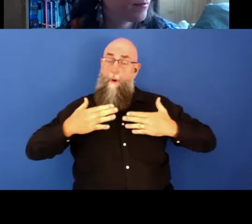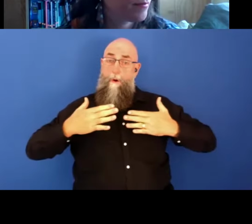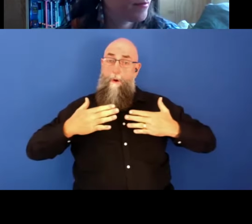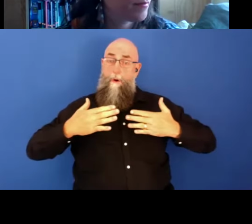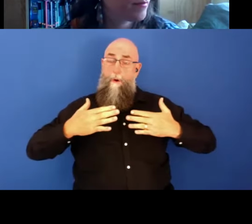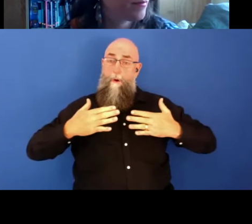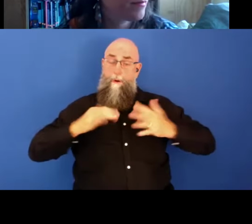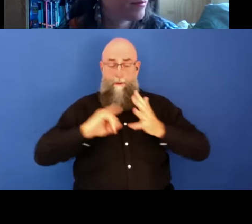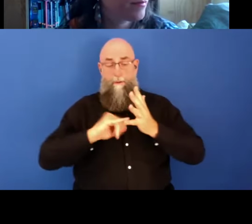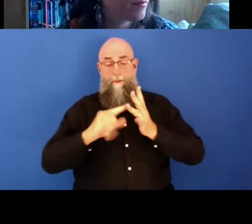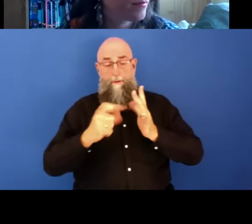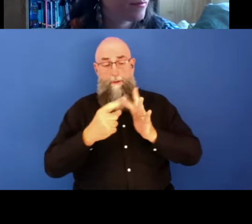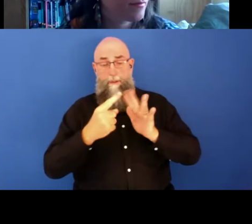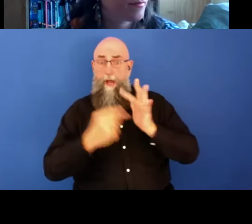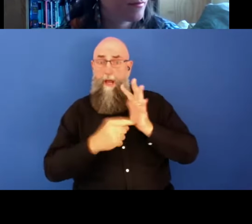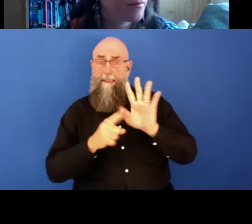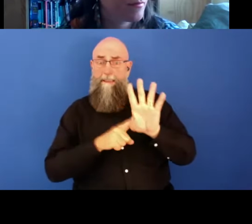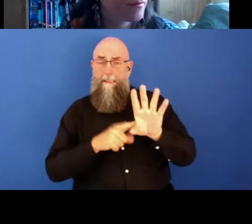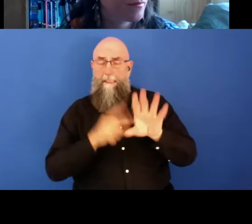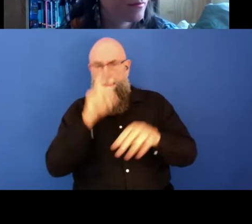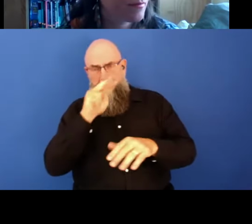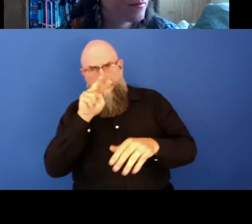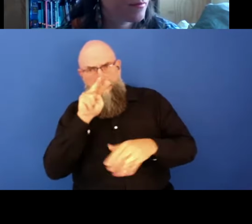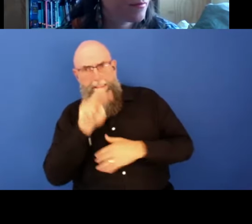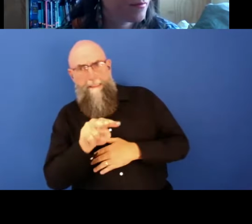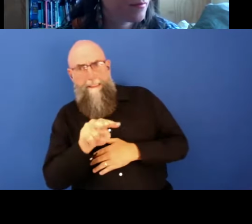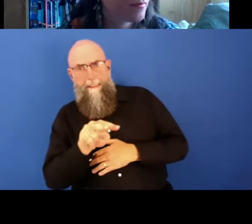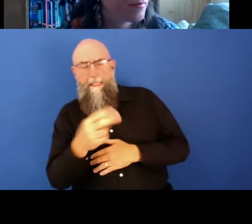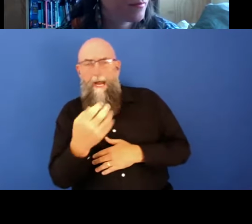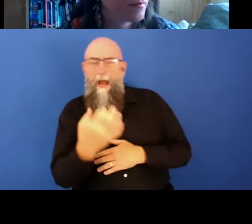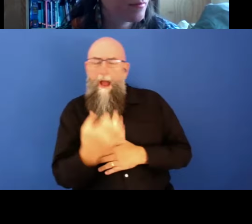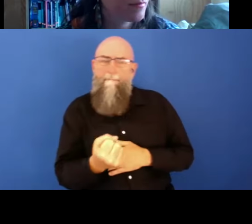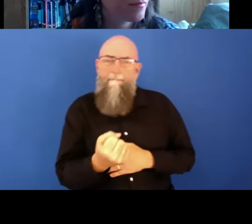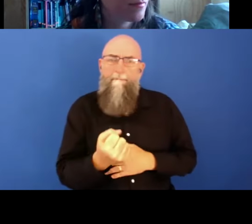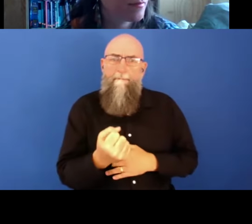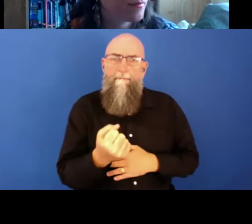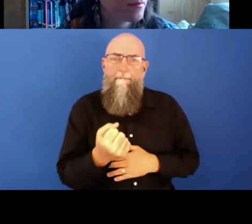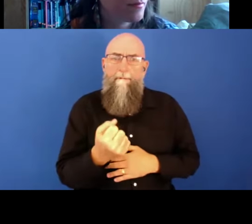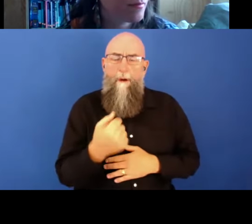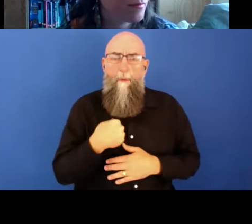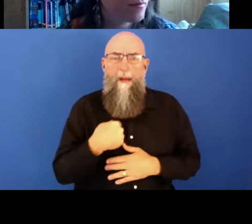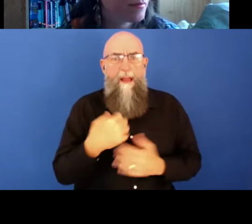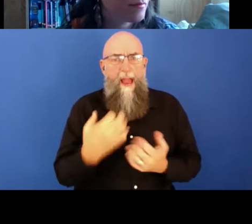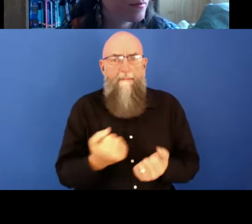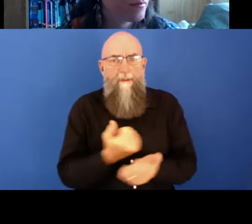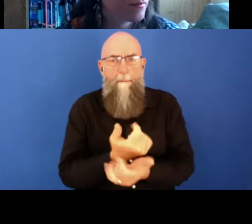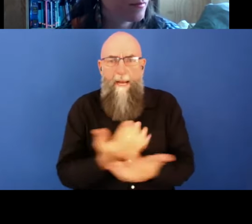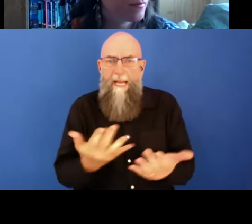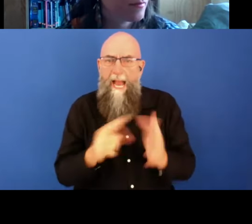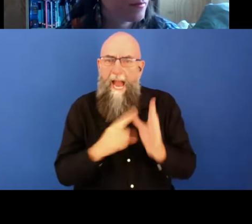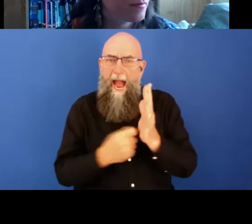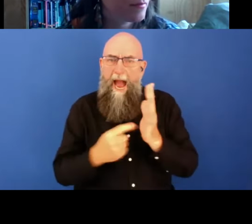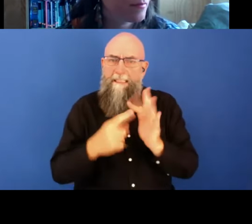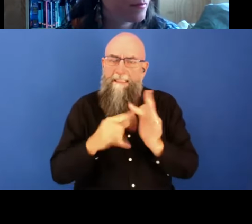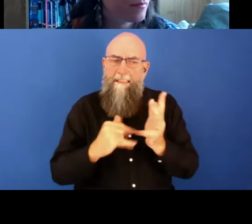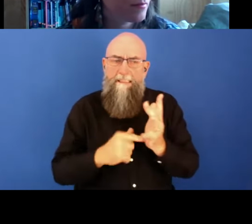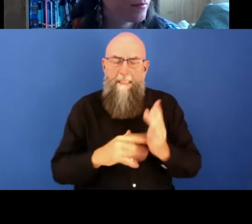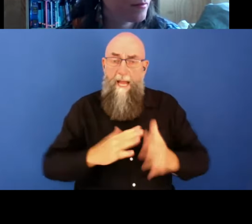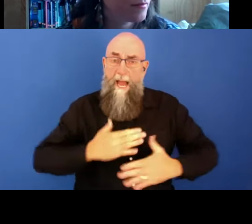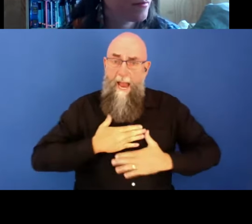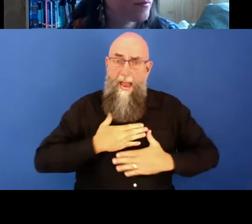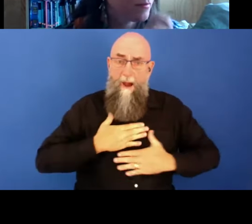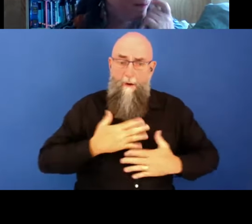and i think that's something that um i've been in conversation with you know quite a few artists about is you know as as our our roles and